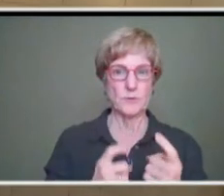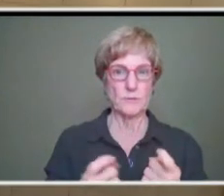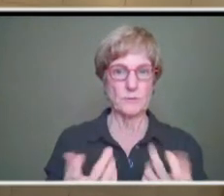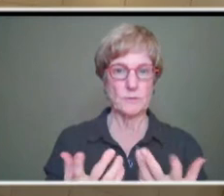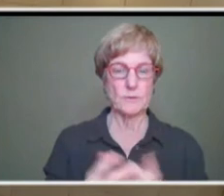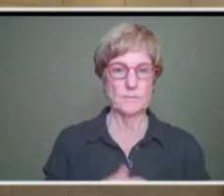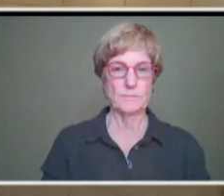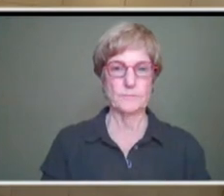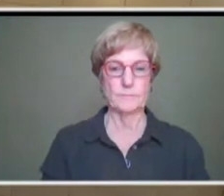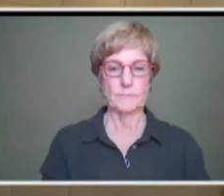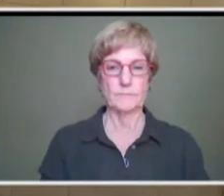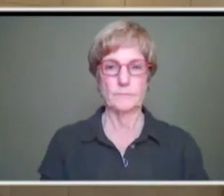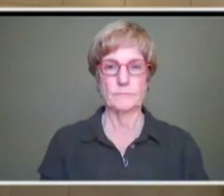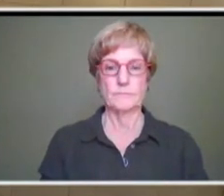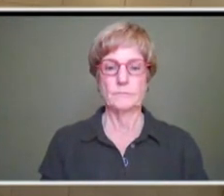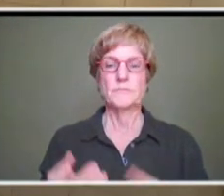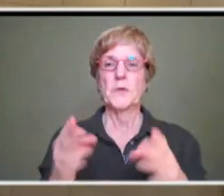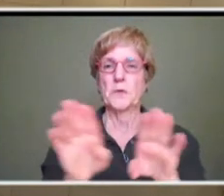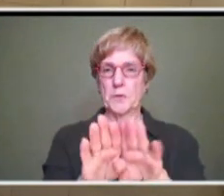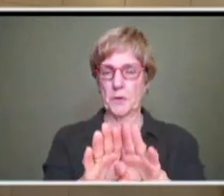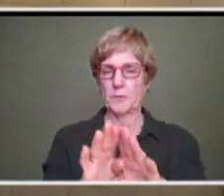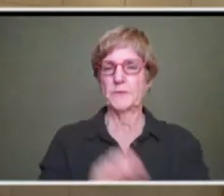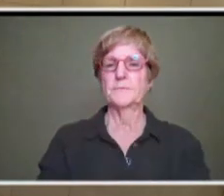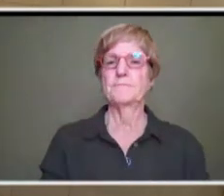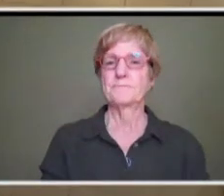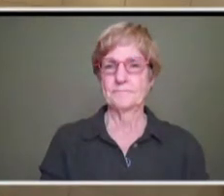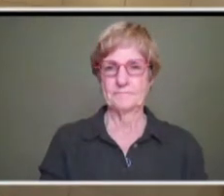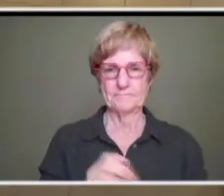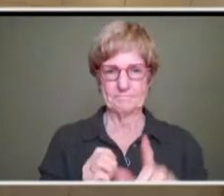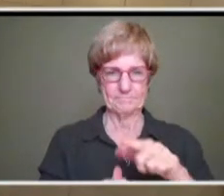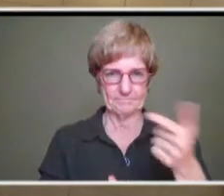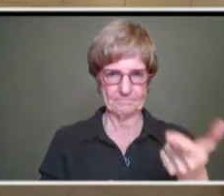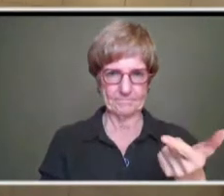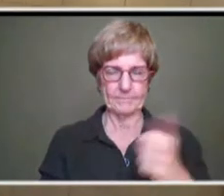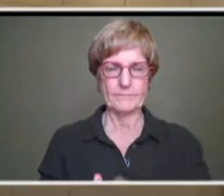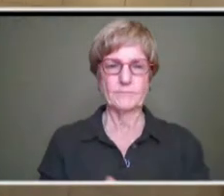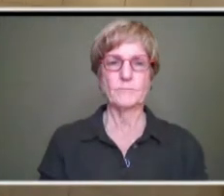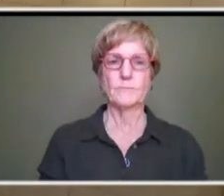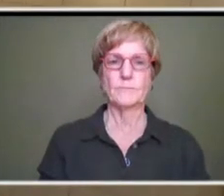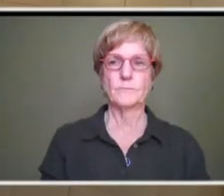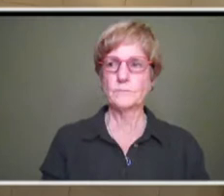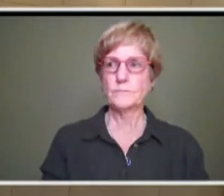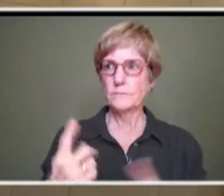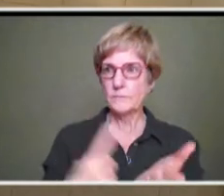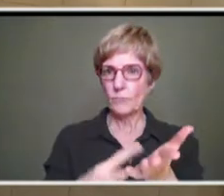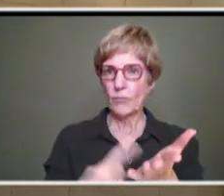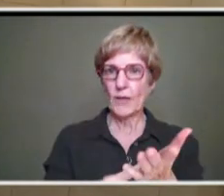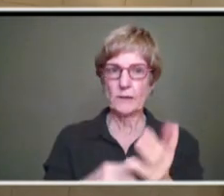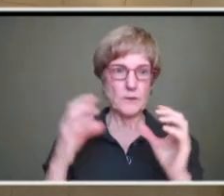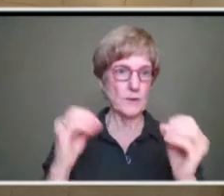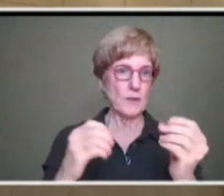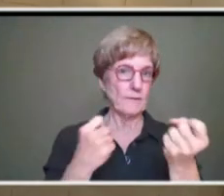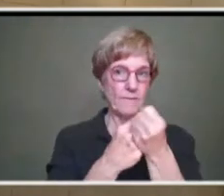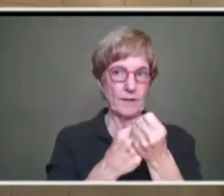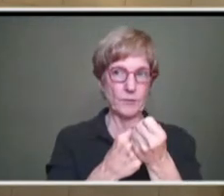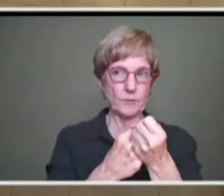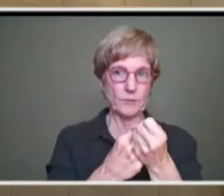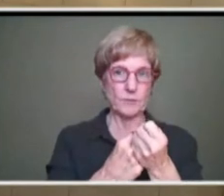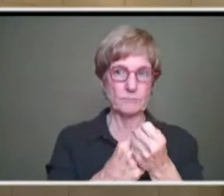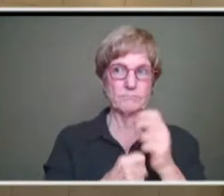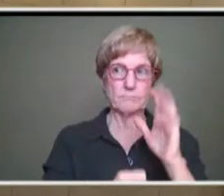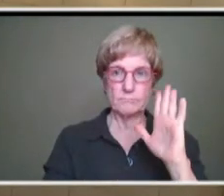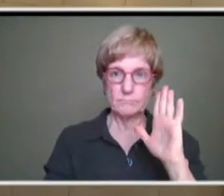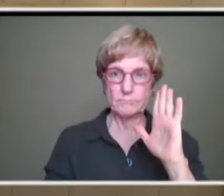we'll just close to public hearing promotion was made properly second any discussion here are none all in favor of the motion please raise your